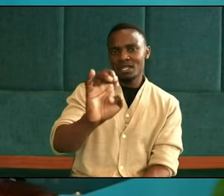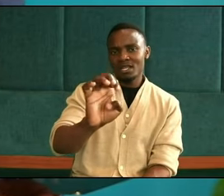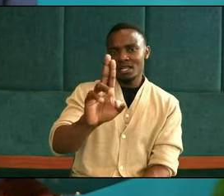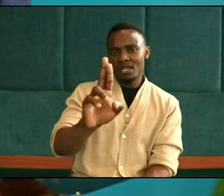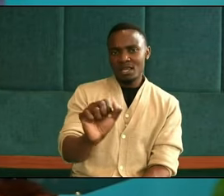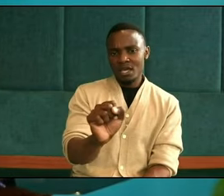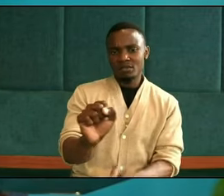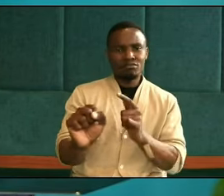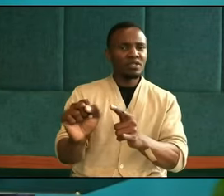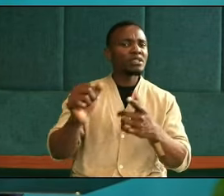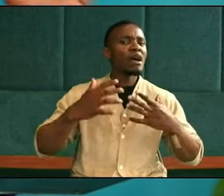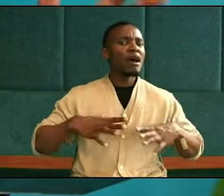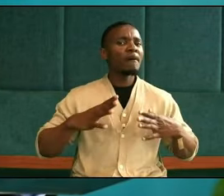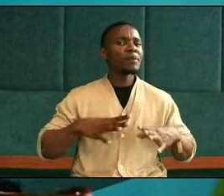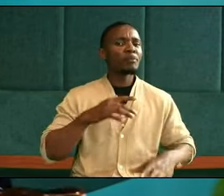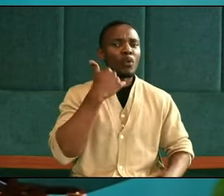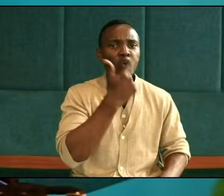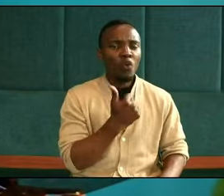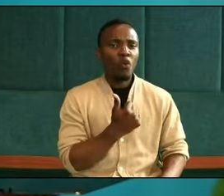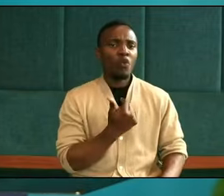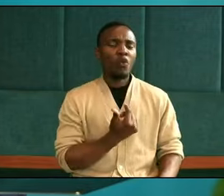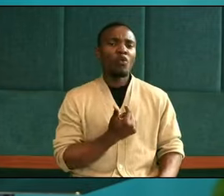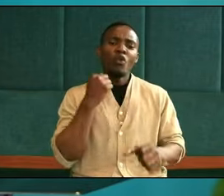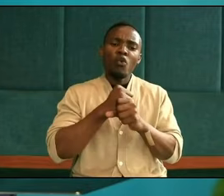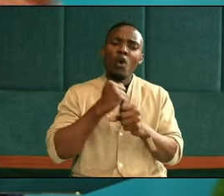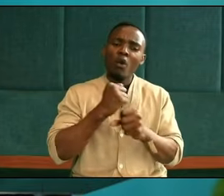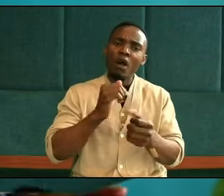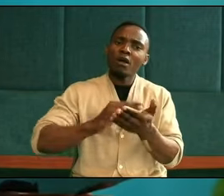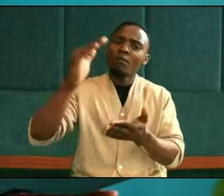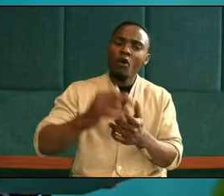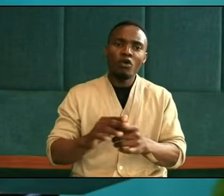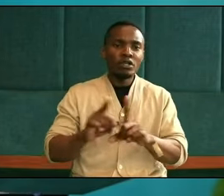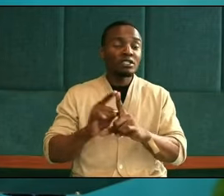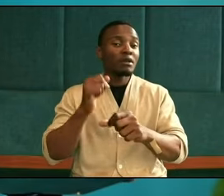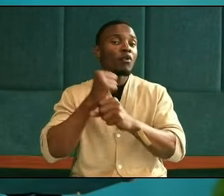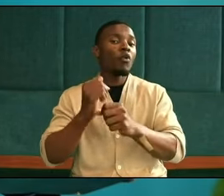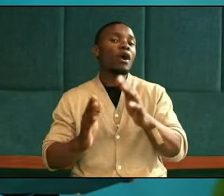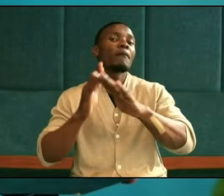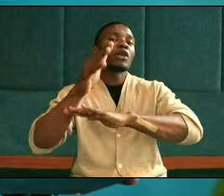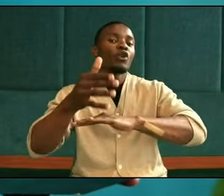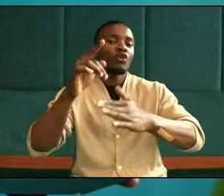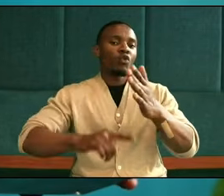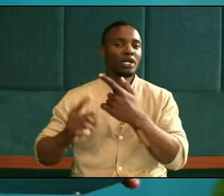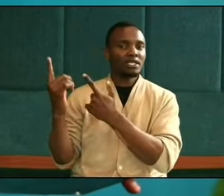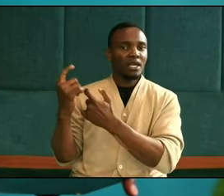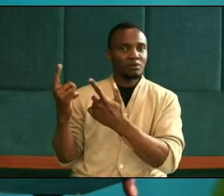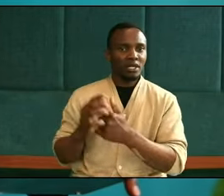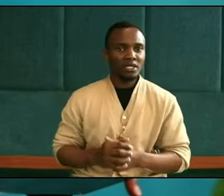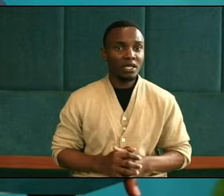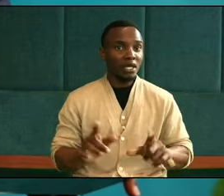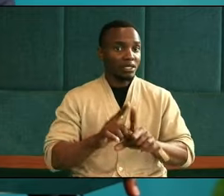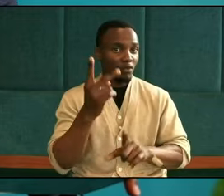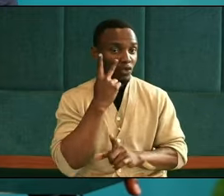and women who do things out of the ordinary. They go beyond expectation. We see them